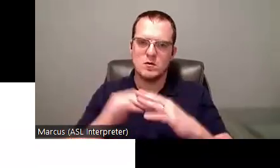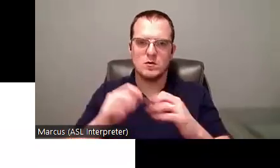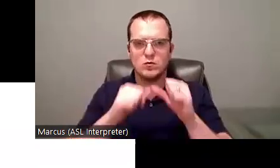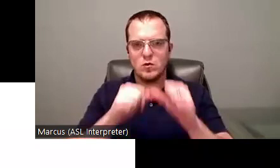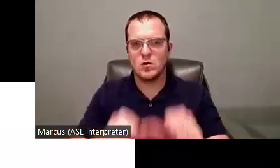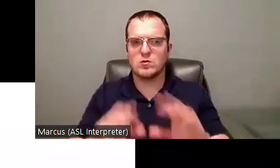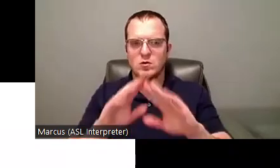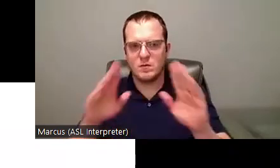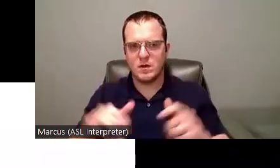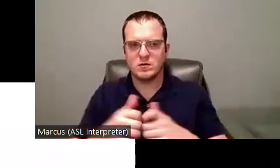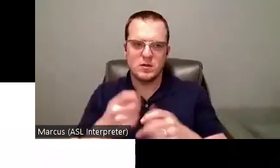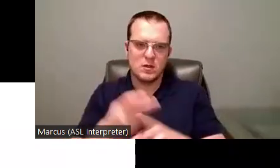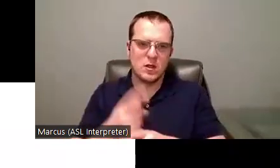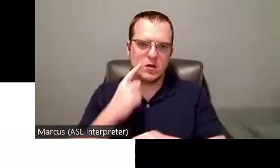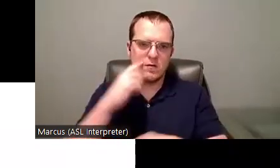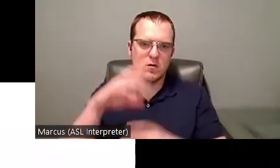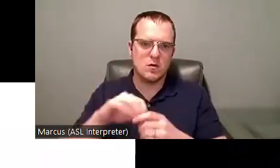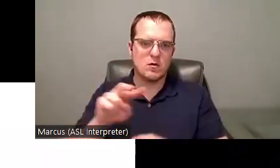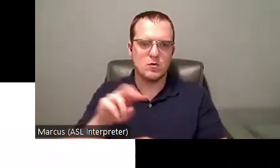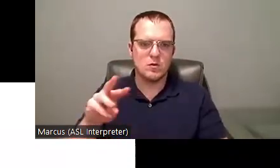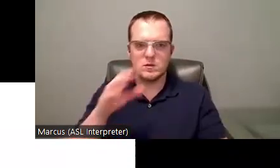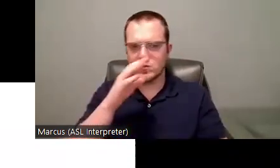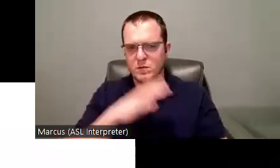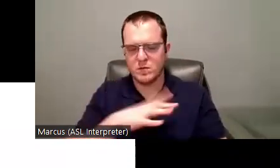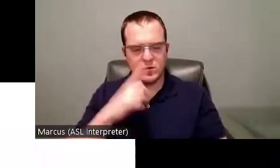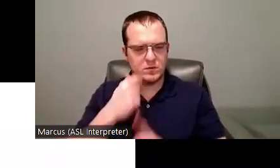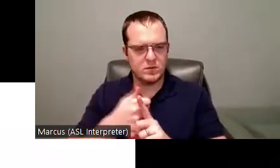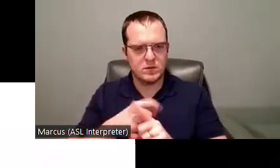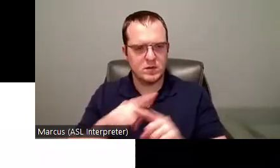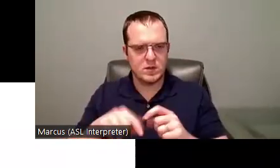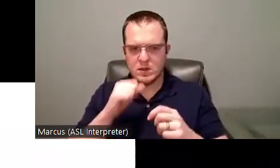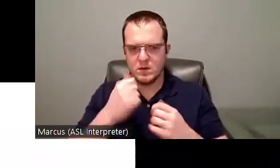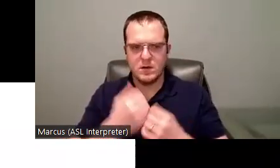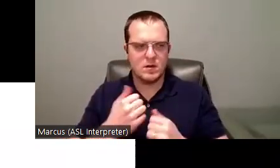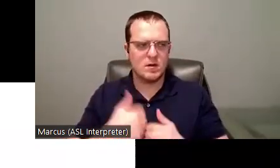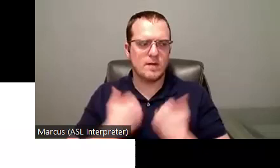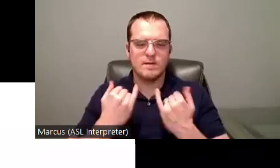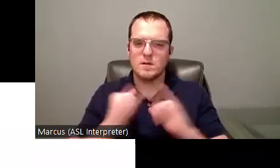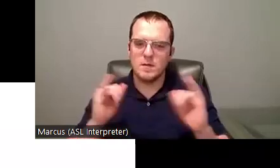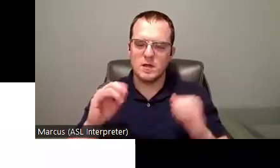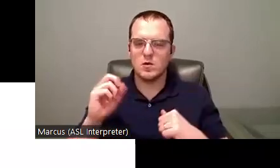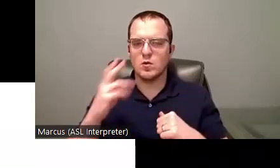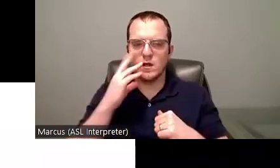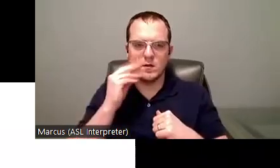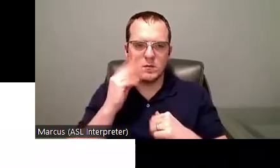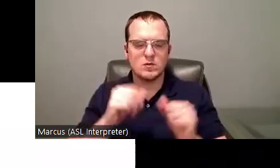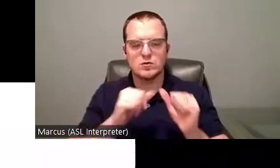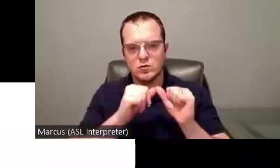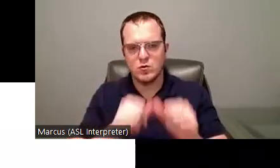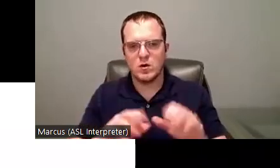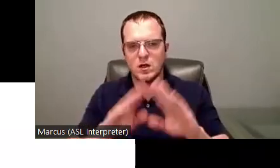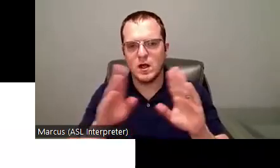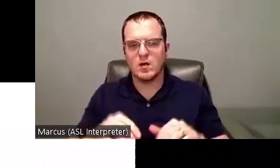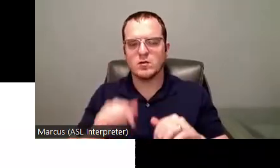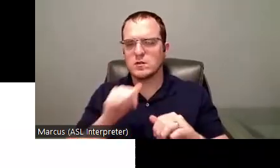housing and care for 26 women who may not be capable of living independently or have experienced chronic housing